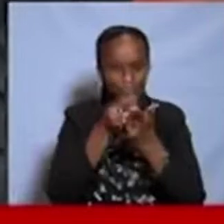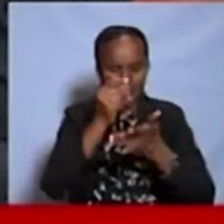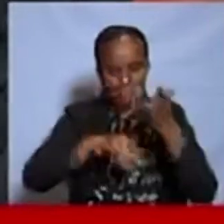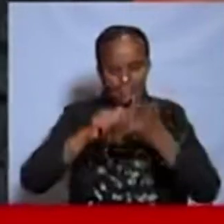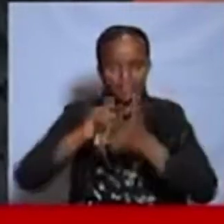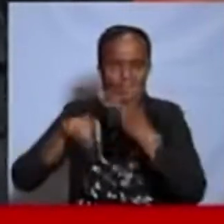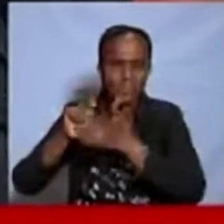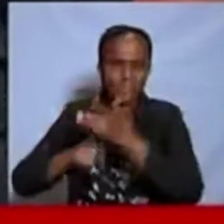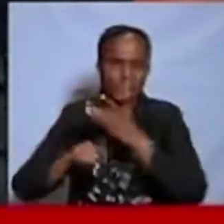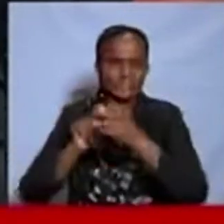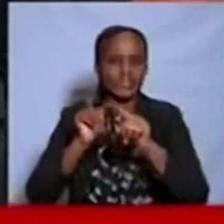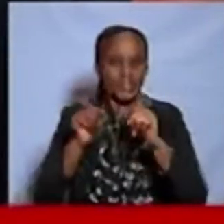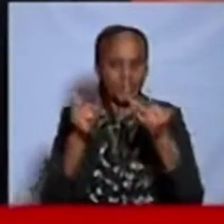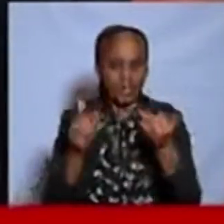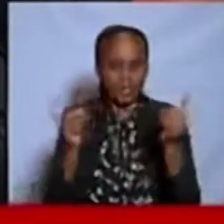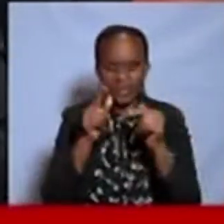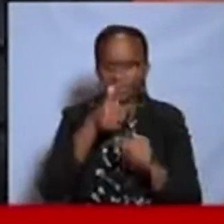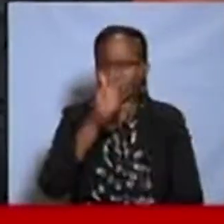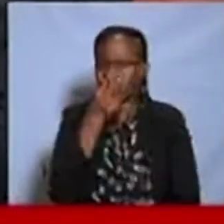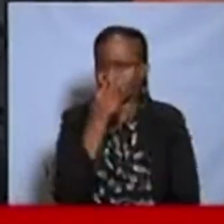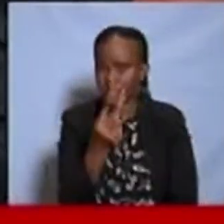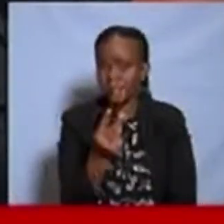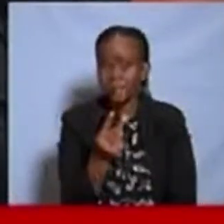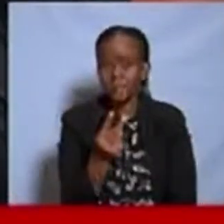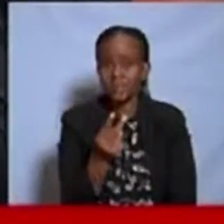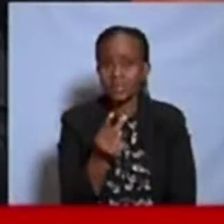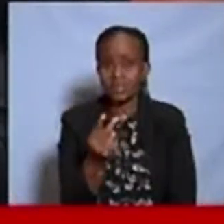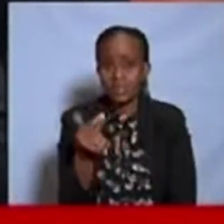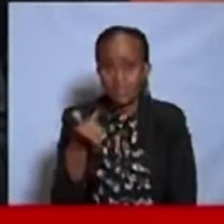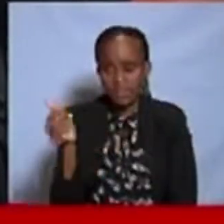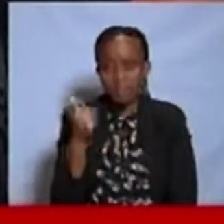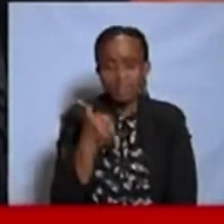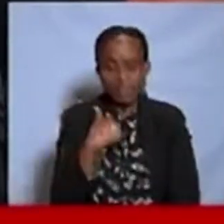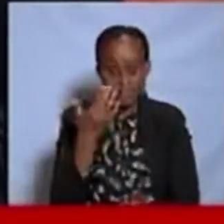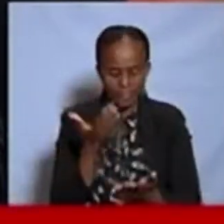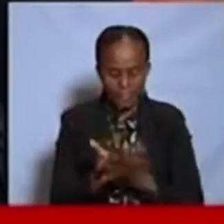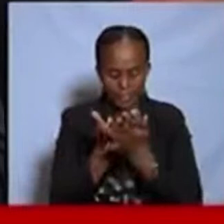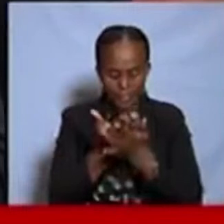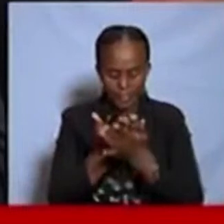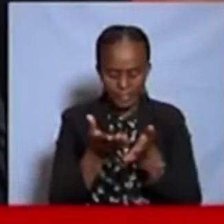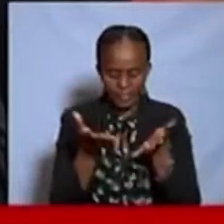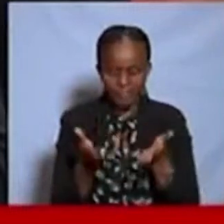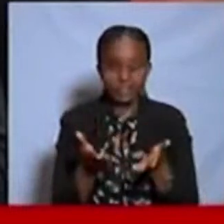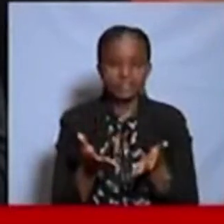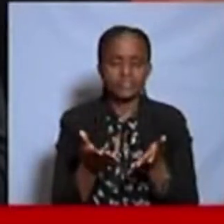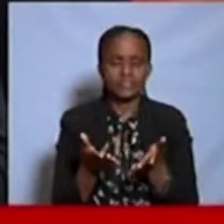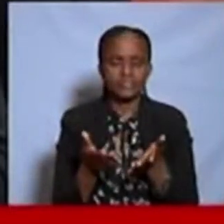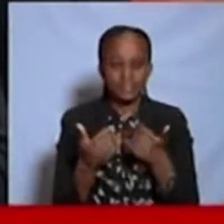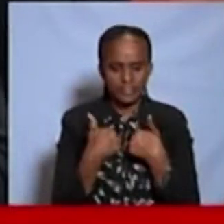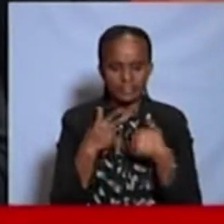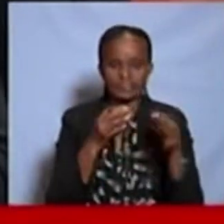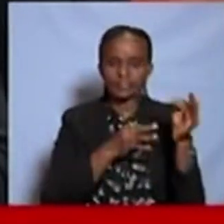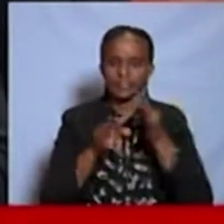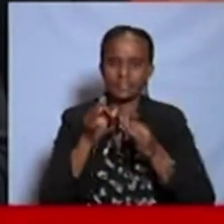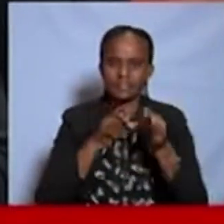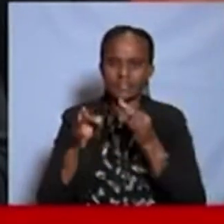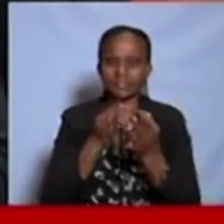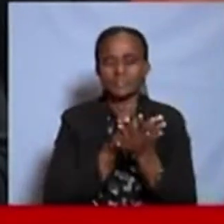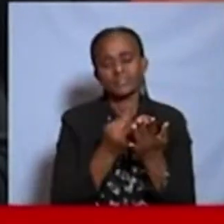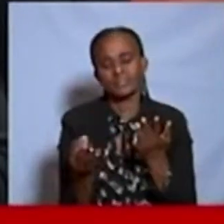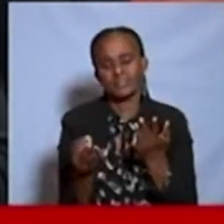charges. But when you look at what they have submitted here, they have alluded to the